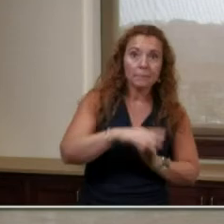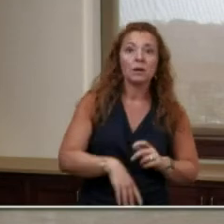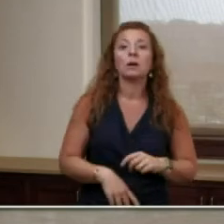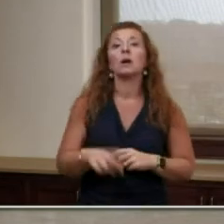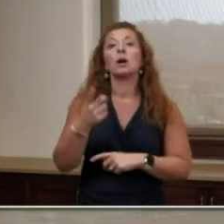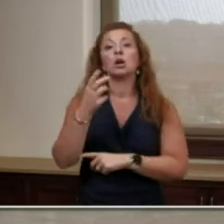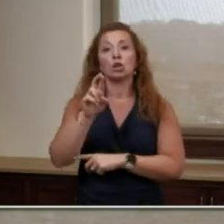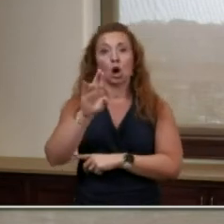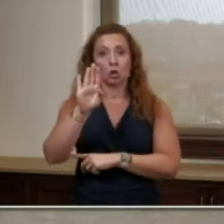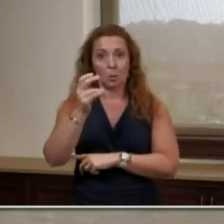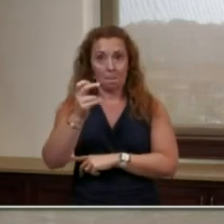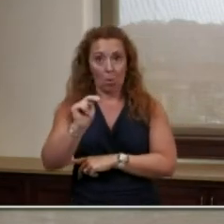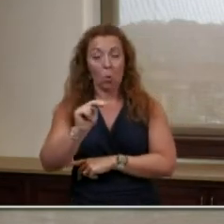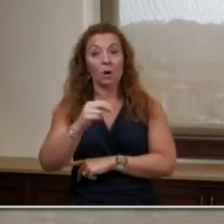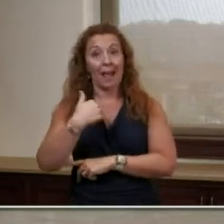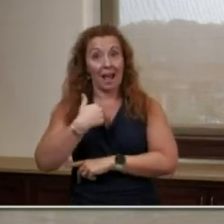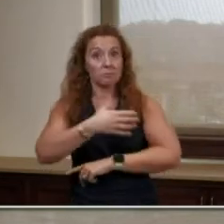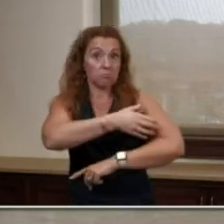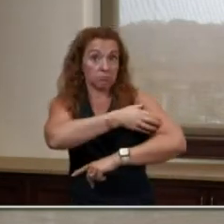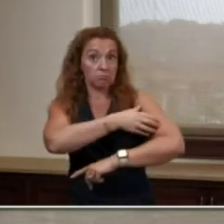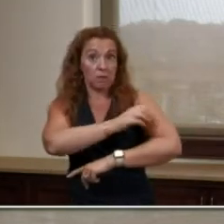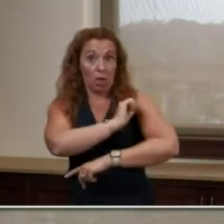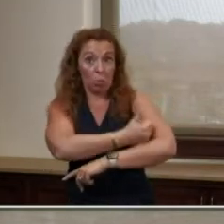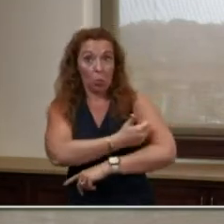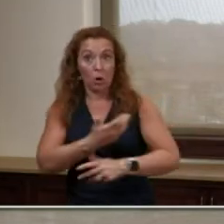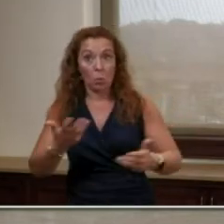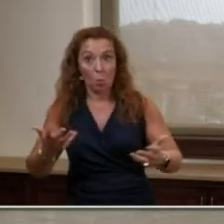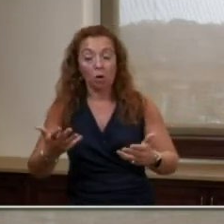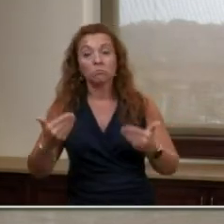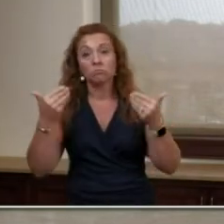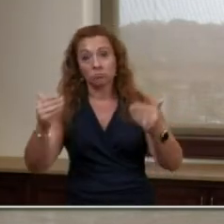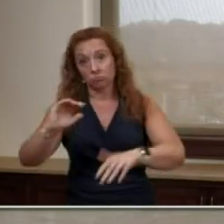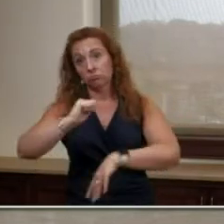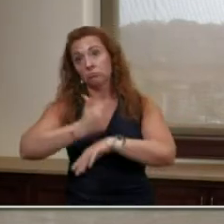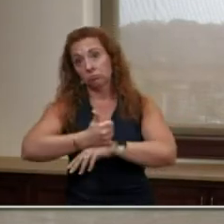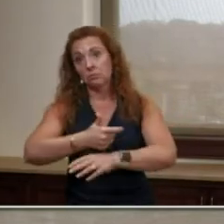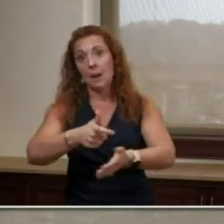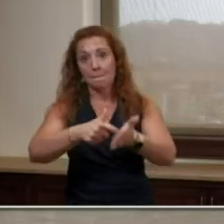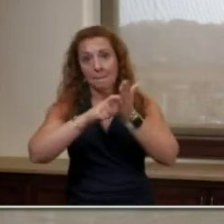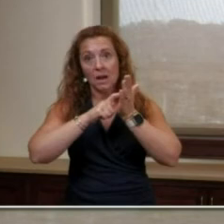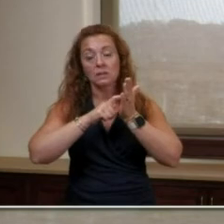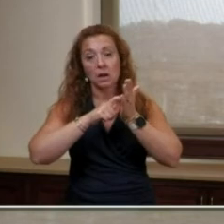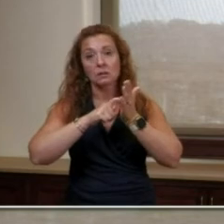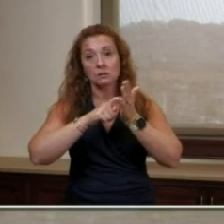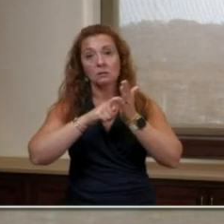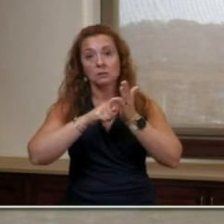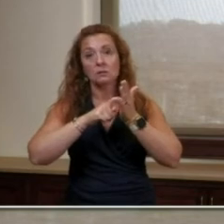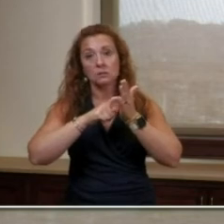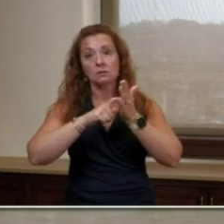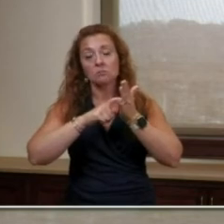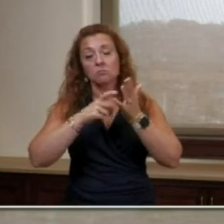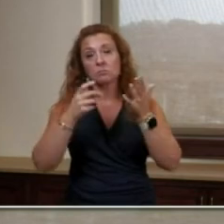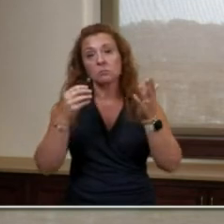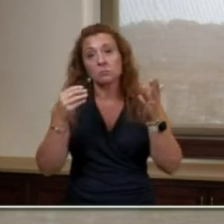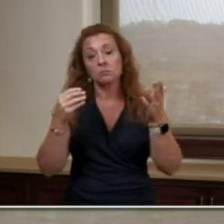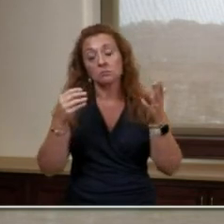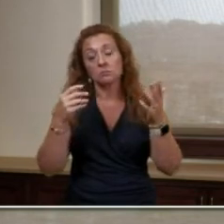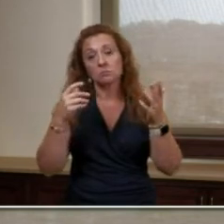Dr. Bogan does have the authority to have a mandate that would be more strict than the